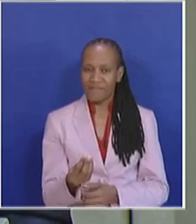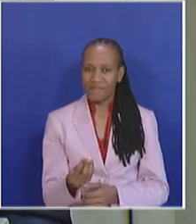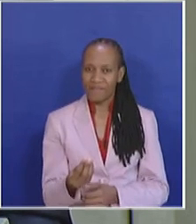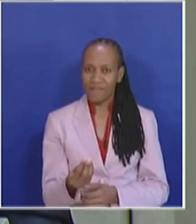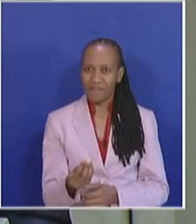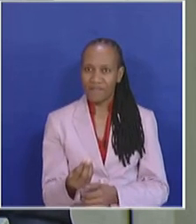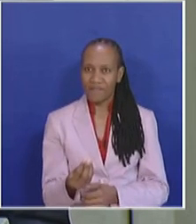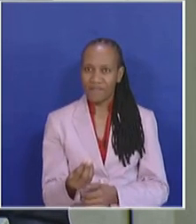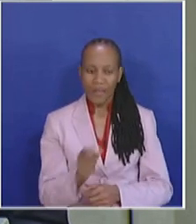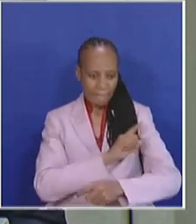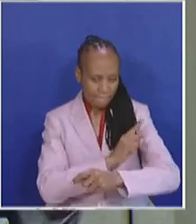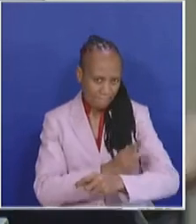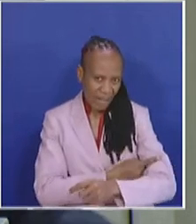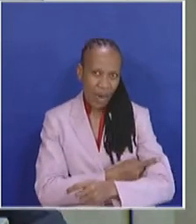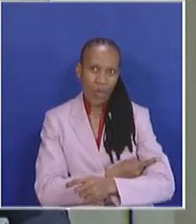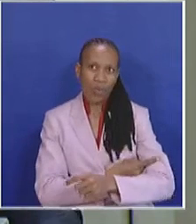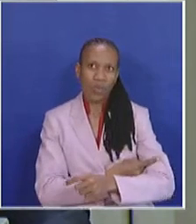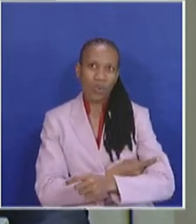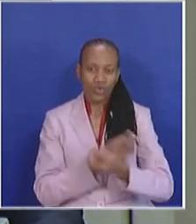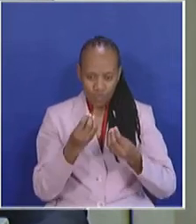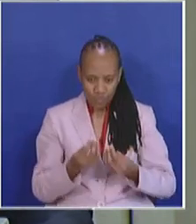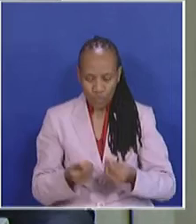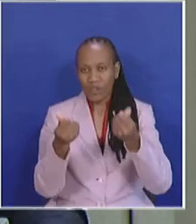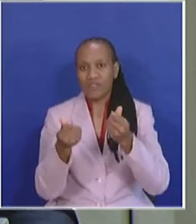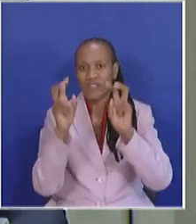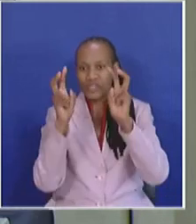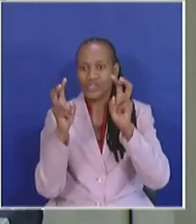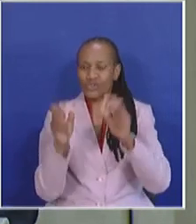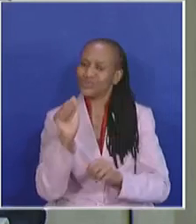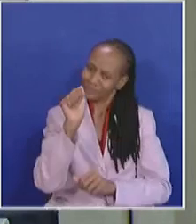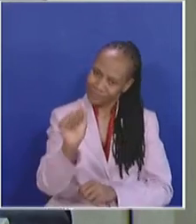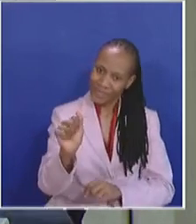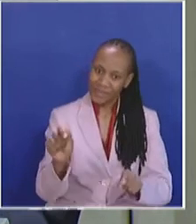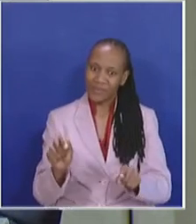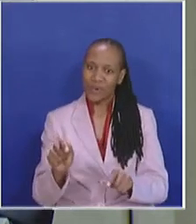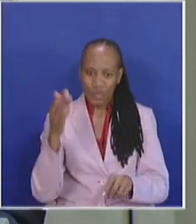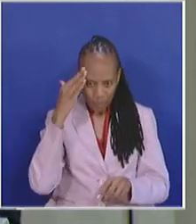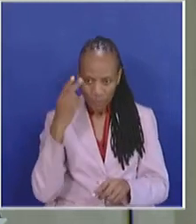legitimacy to address their problems, as they demonstrated yesterday.